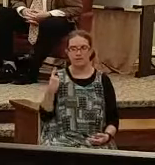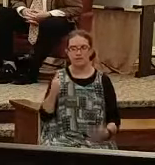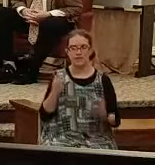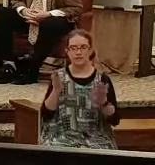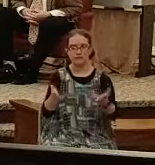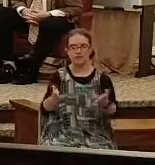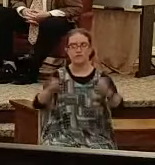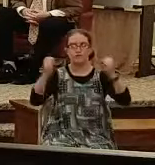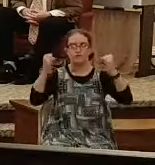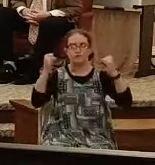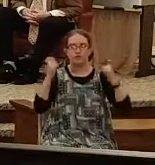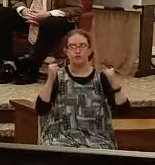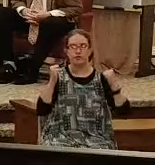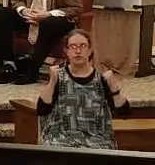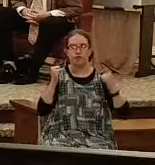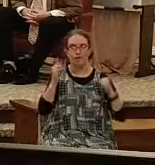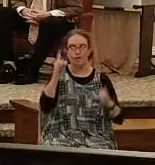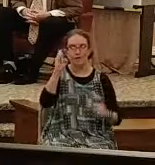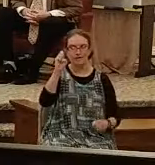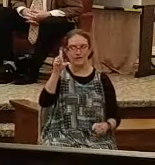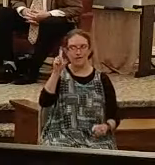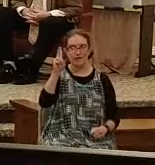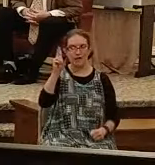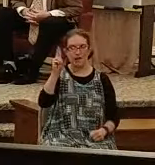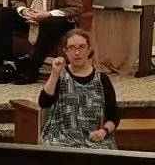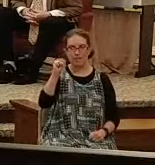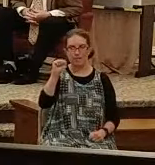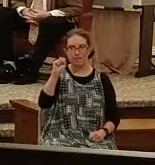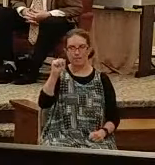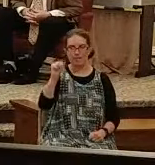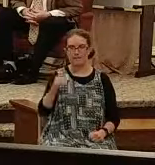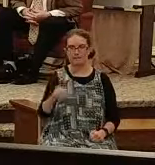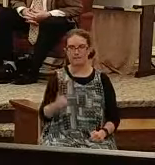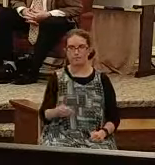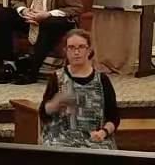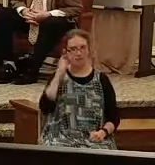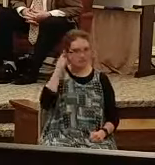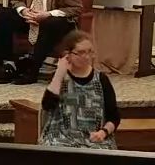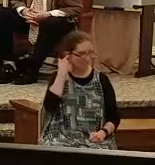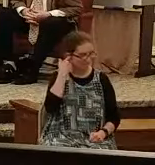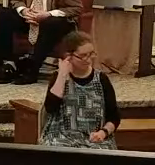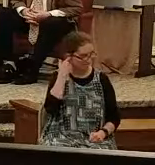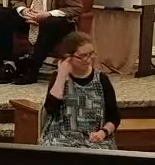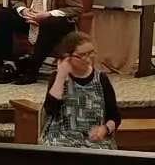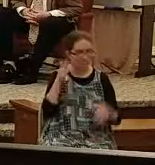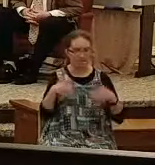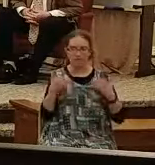a strong delusion. You know what a delusion is? It